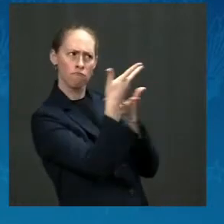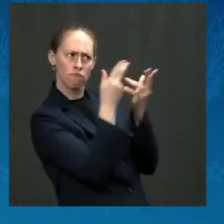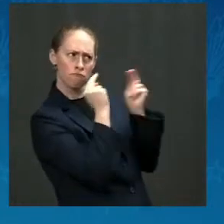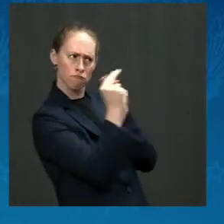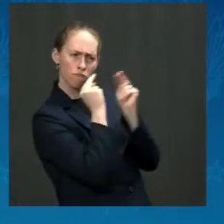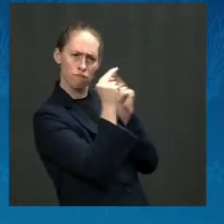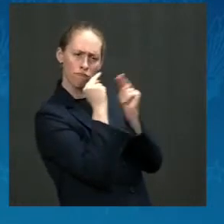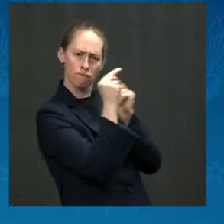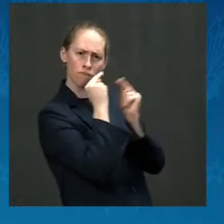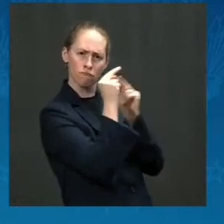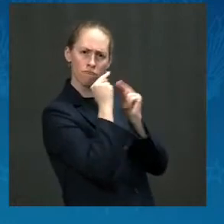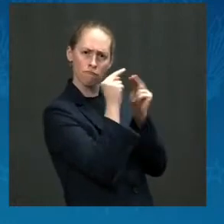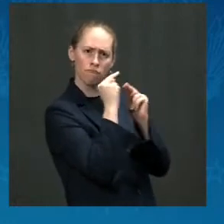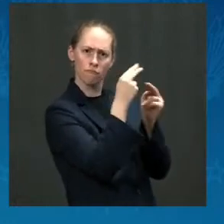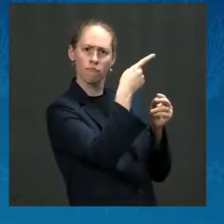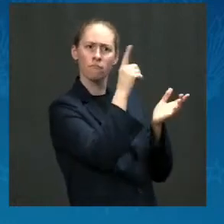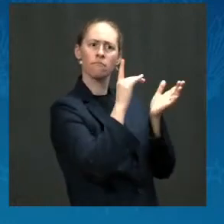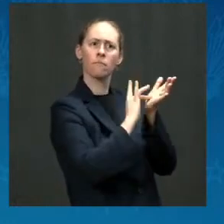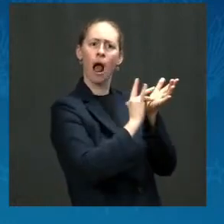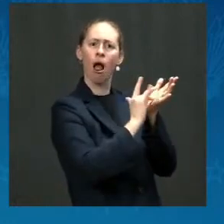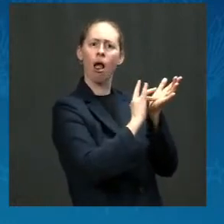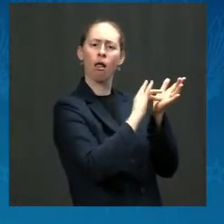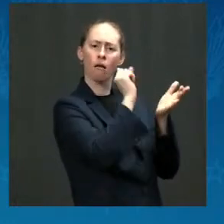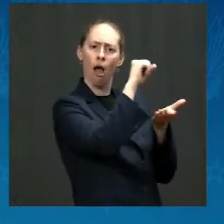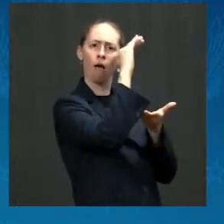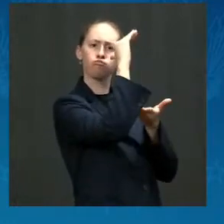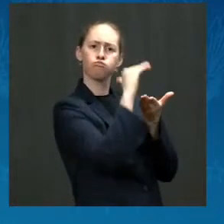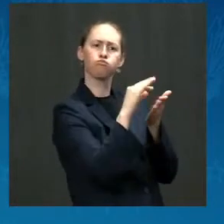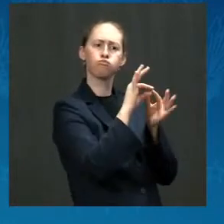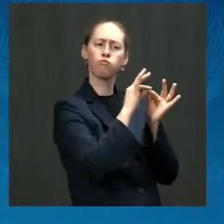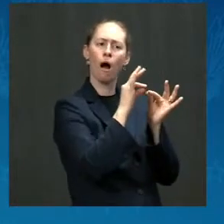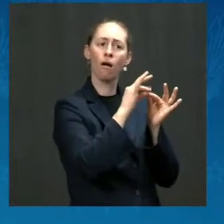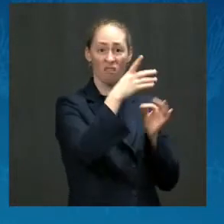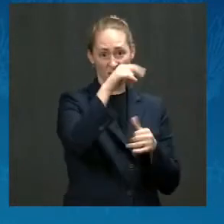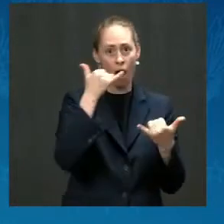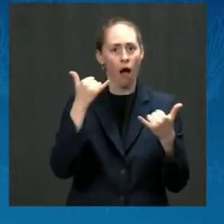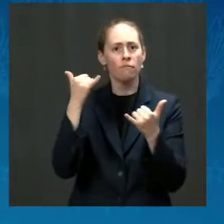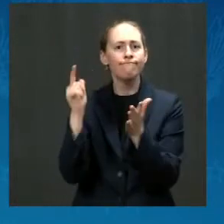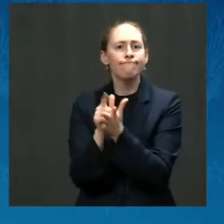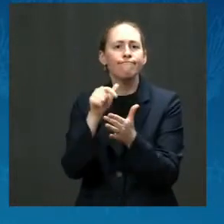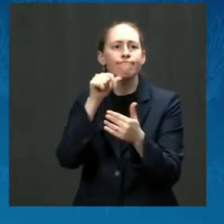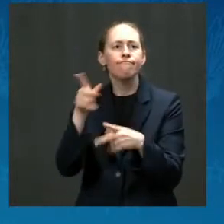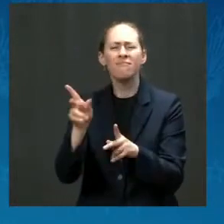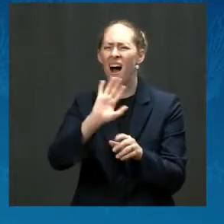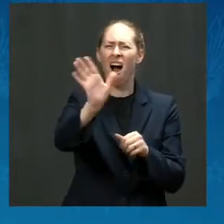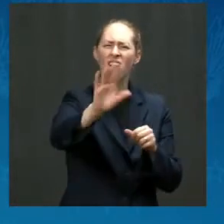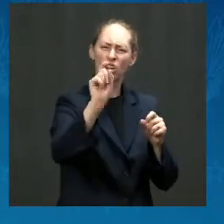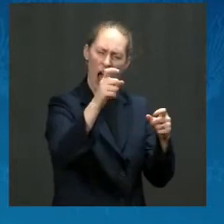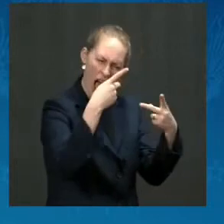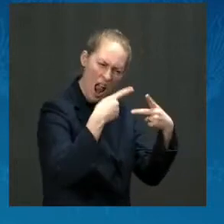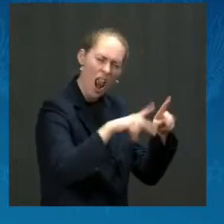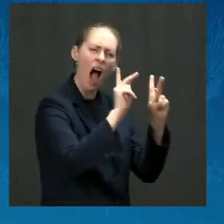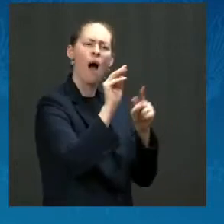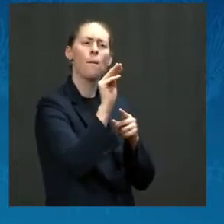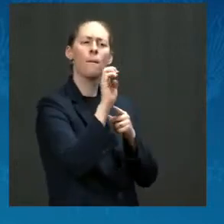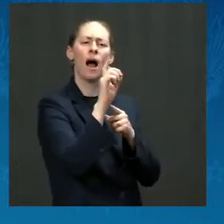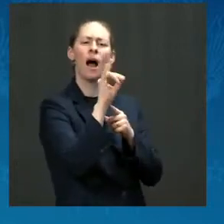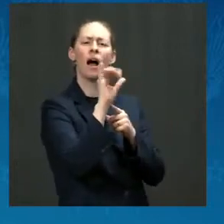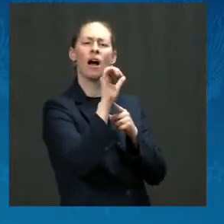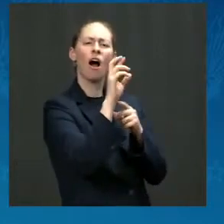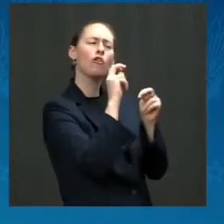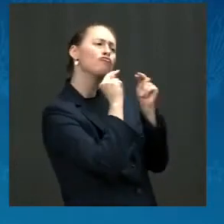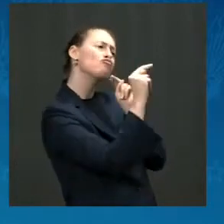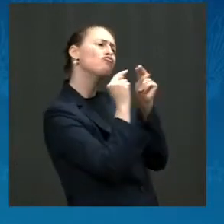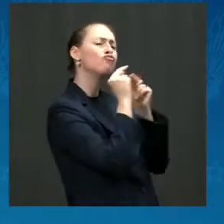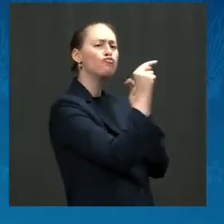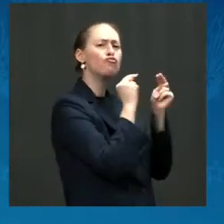families. These are the things we are urging Congress to do. And I don't need to tell you, it's long overdue. So I